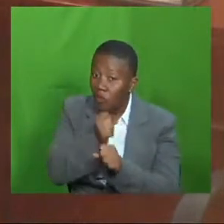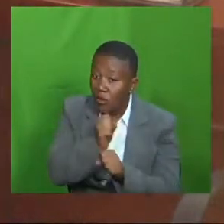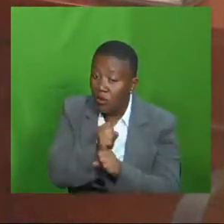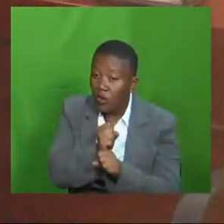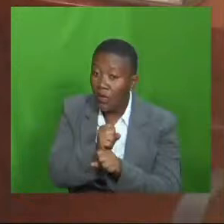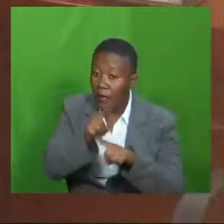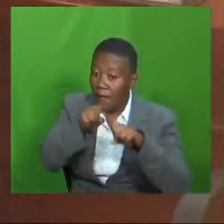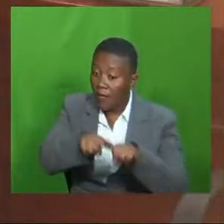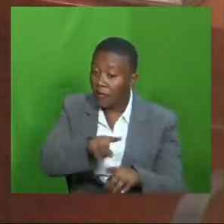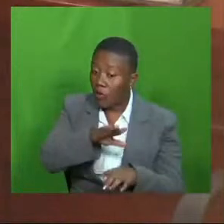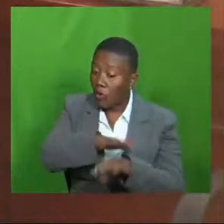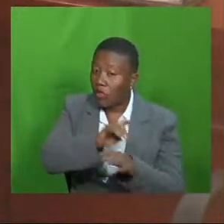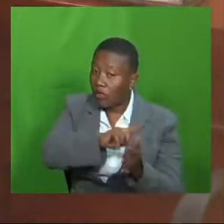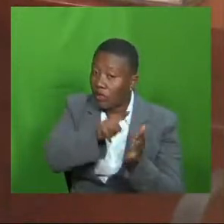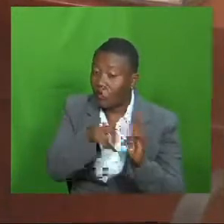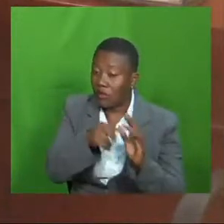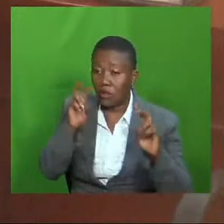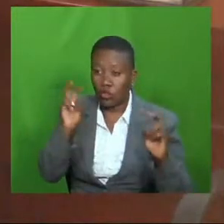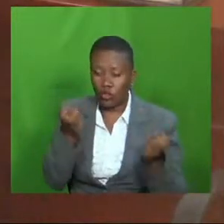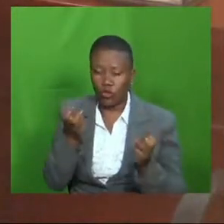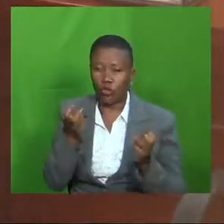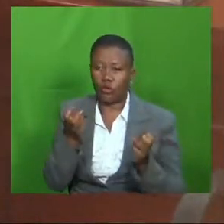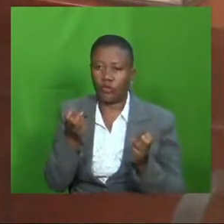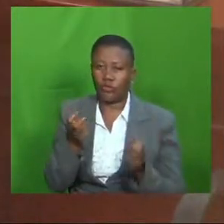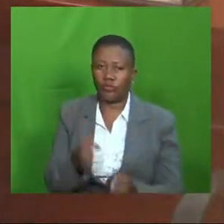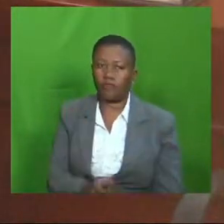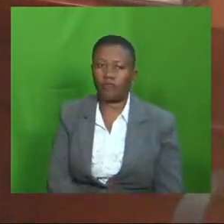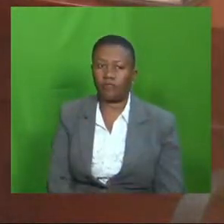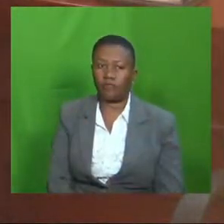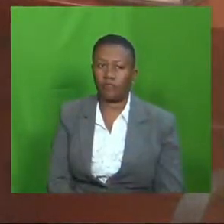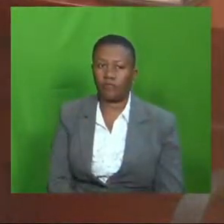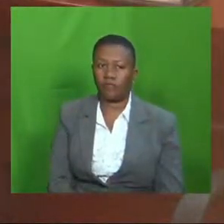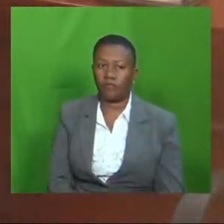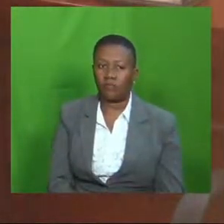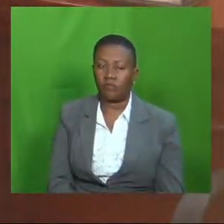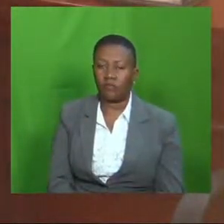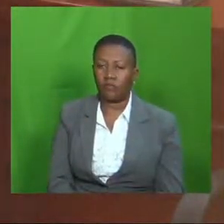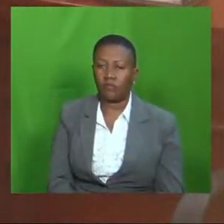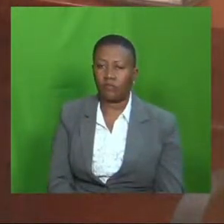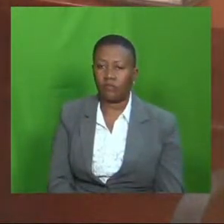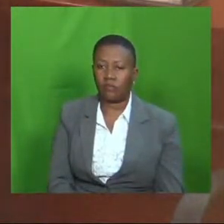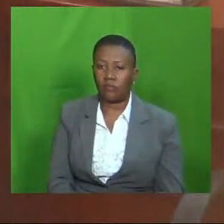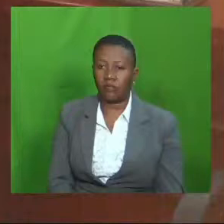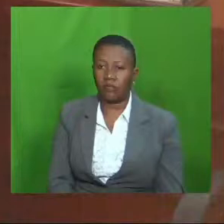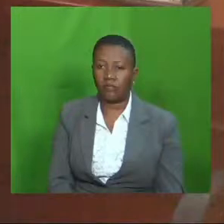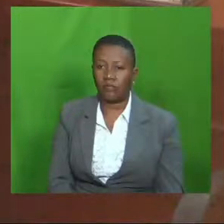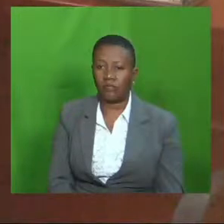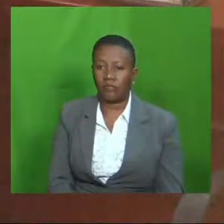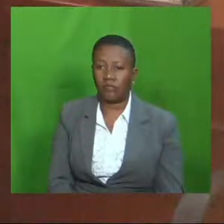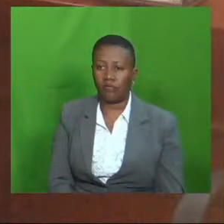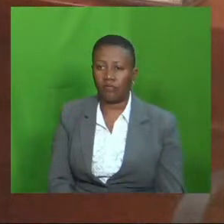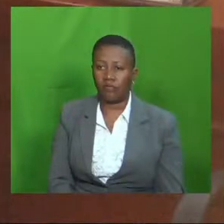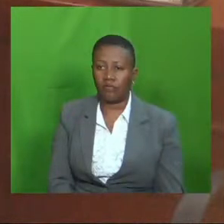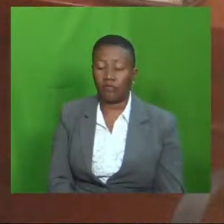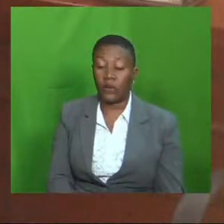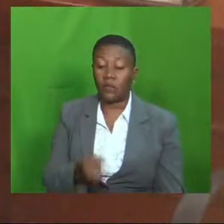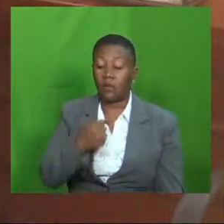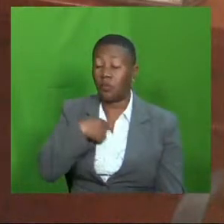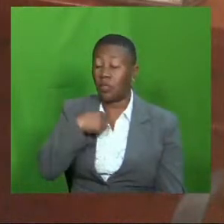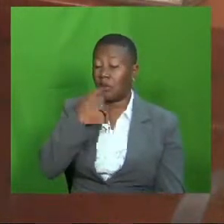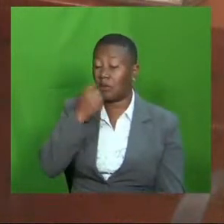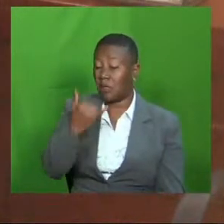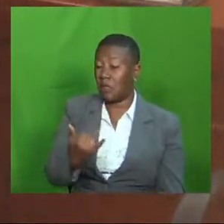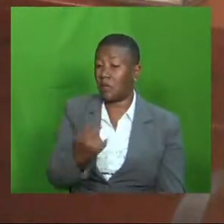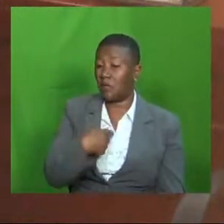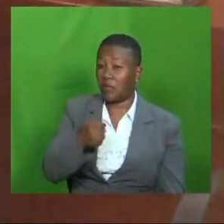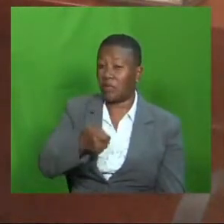thing. Very inconsistent. To that extent, Mr. Speaker, I'm serving notice. We know what to do. We come with a